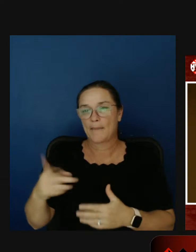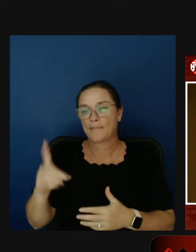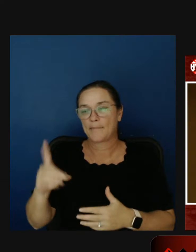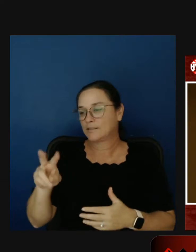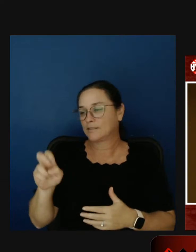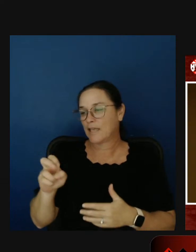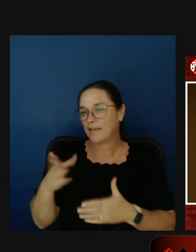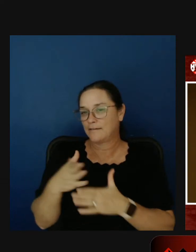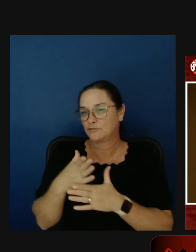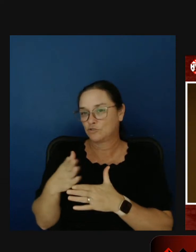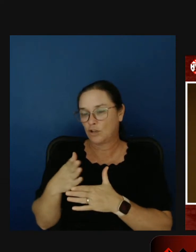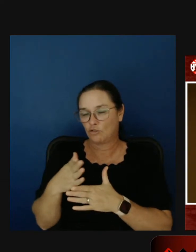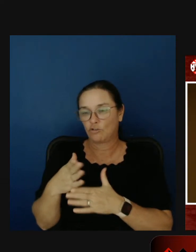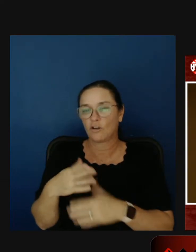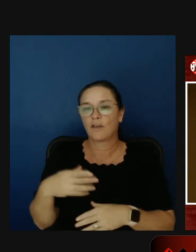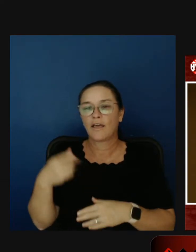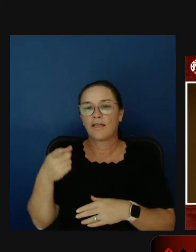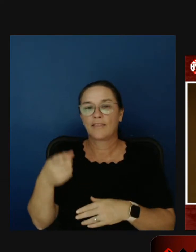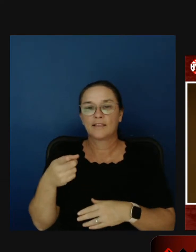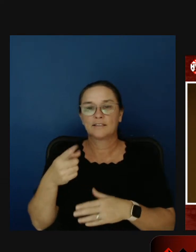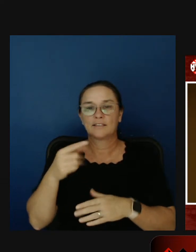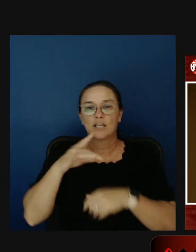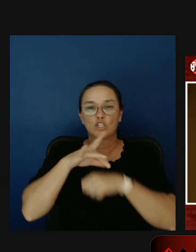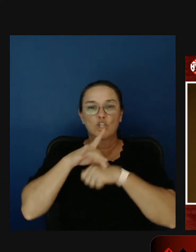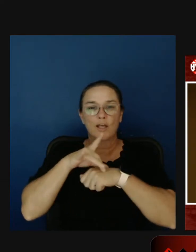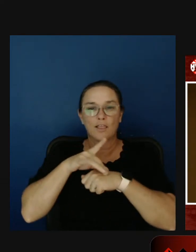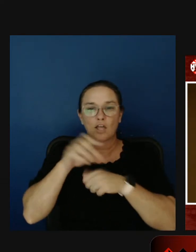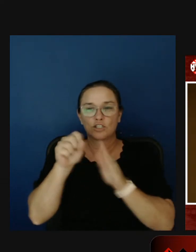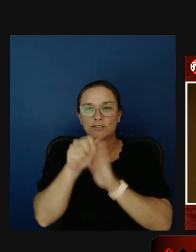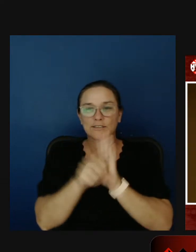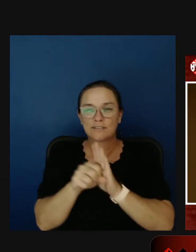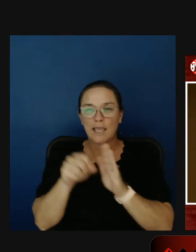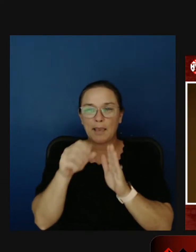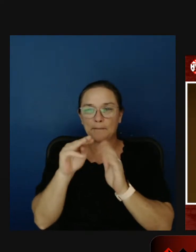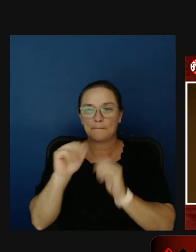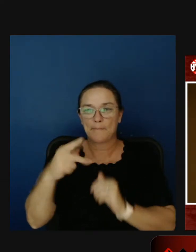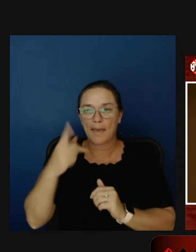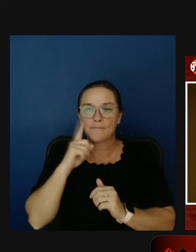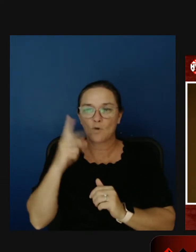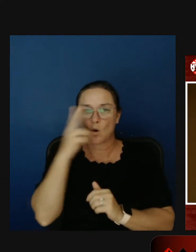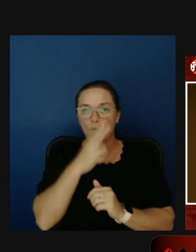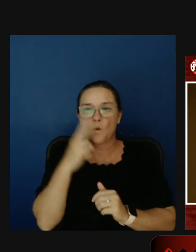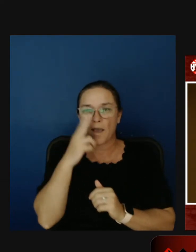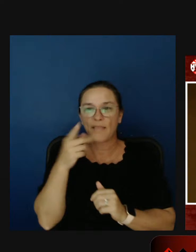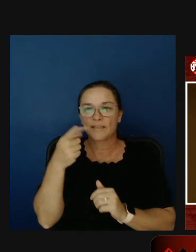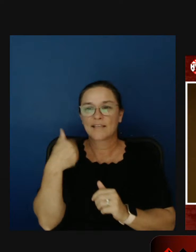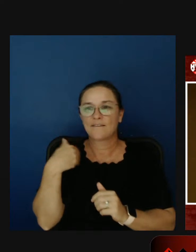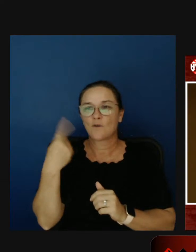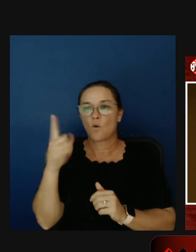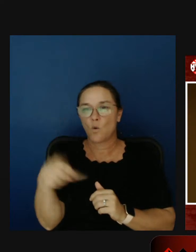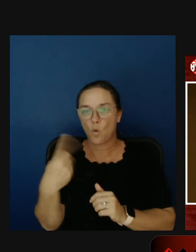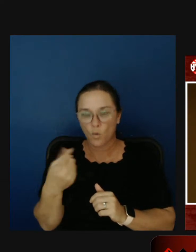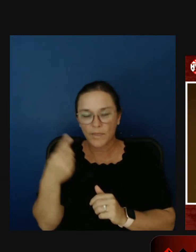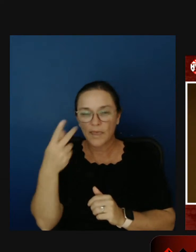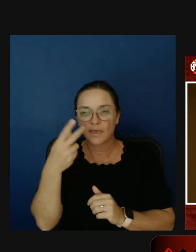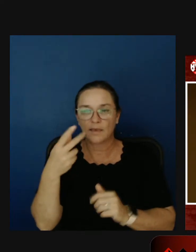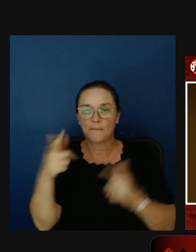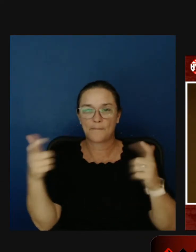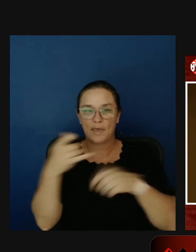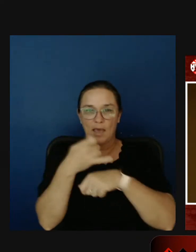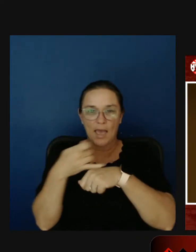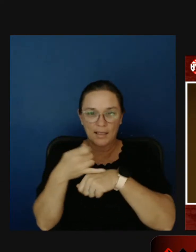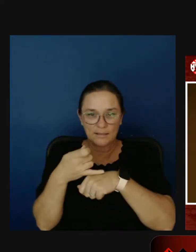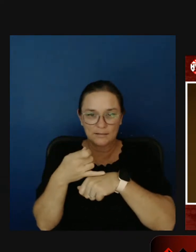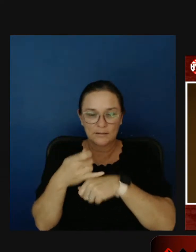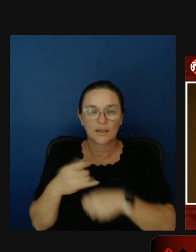put out, which is the geologic state map of Hawaii. I'm just showing the one that has the big island on it. And if you